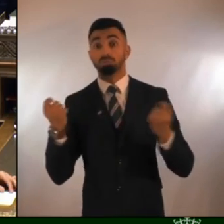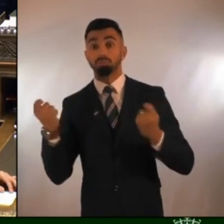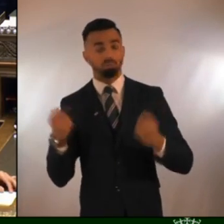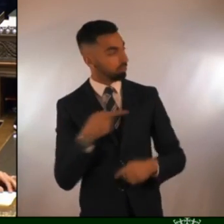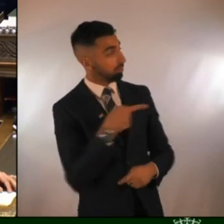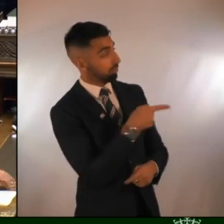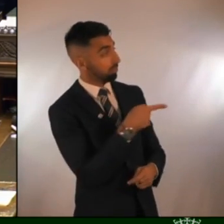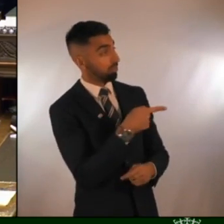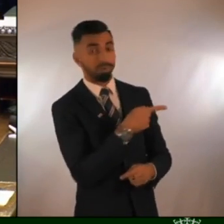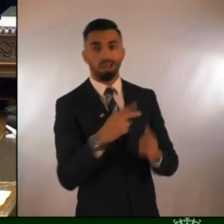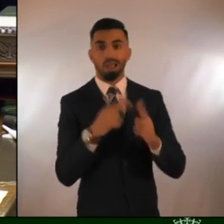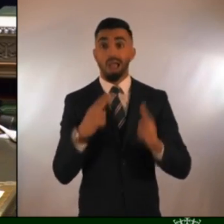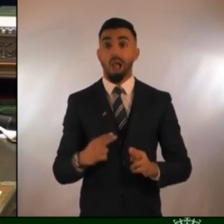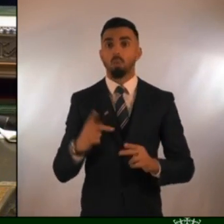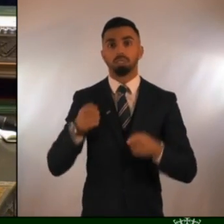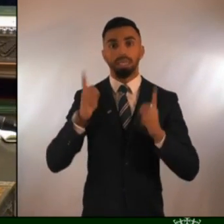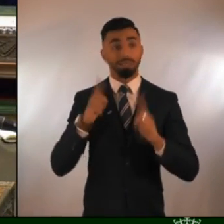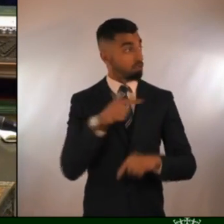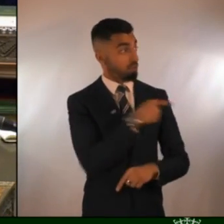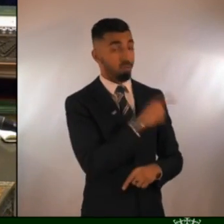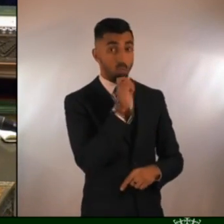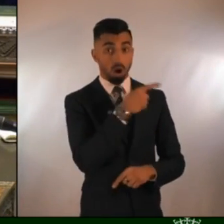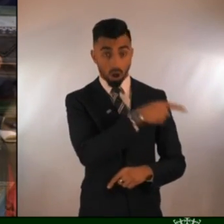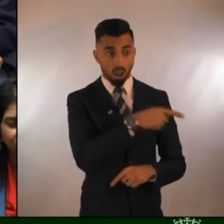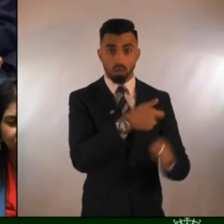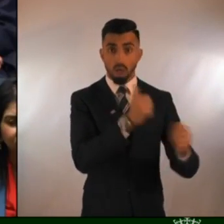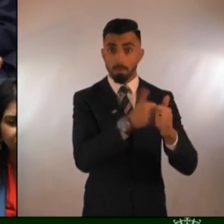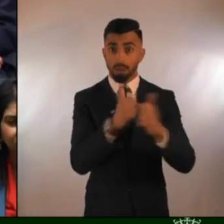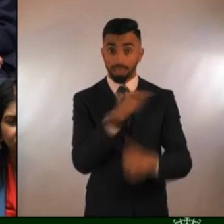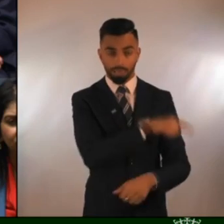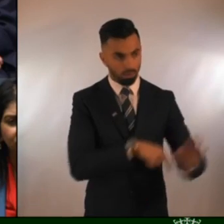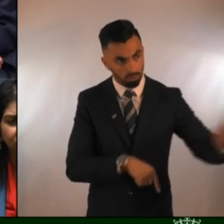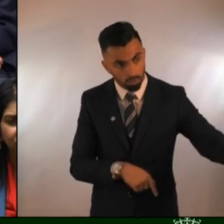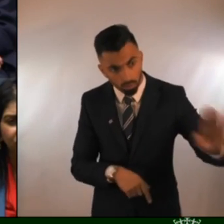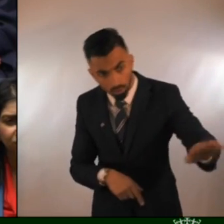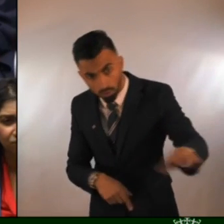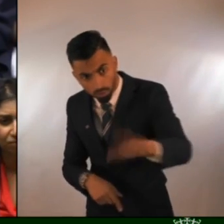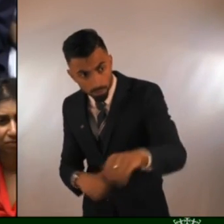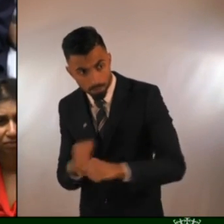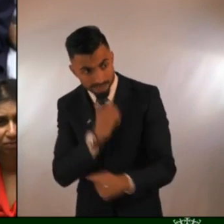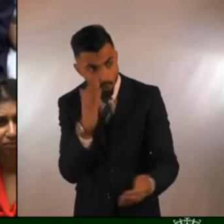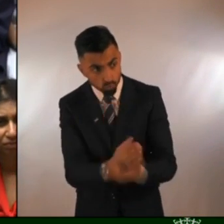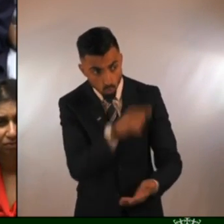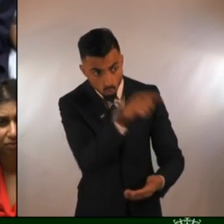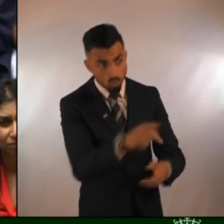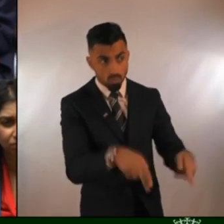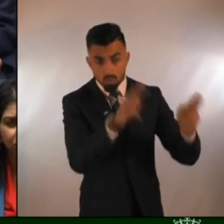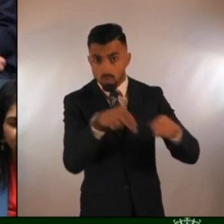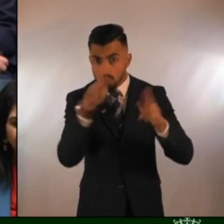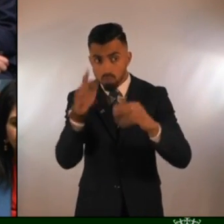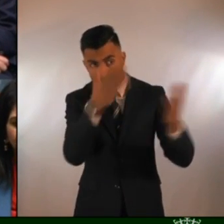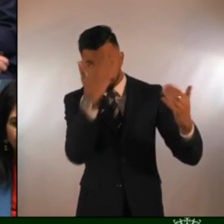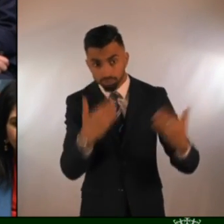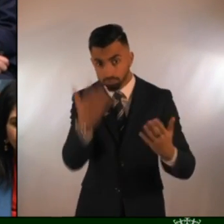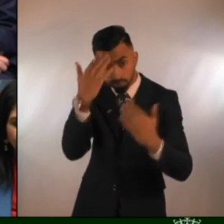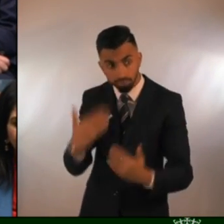sure developers and building owners do their fair share as well. Madam Deputy Speaker, there is no more cherished